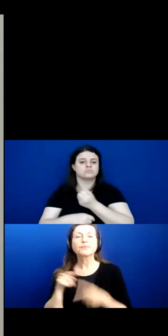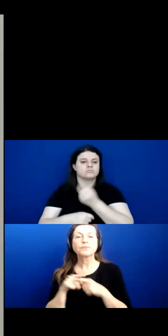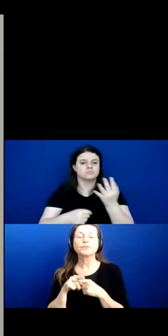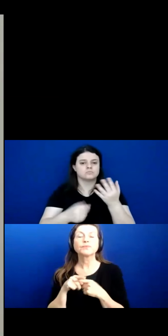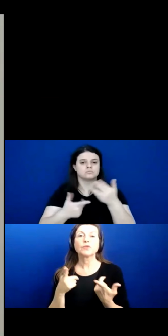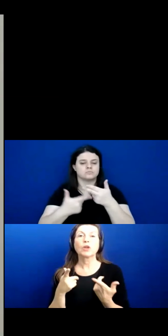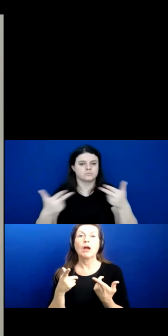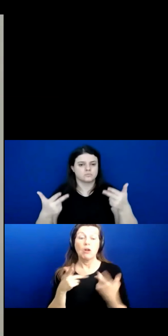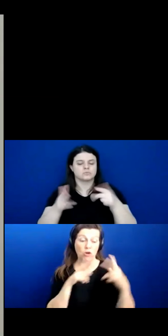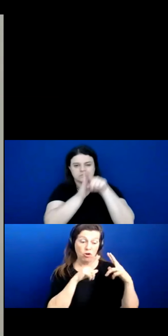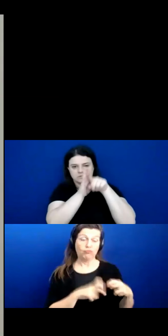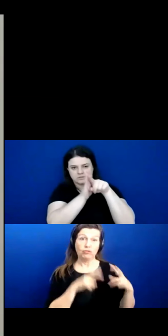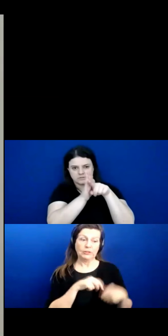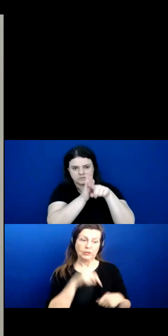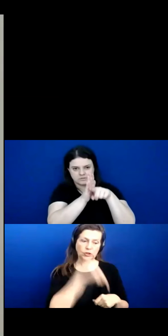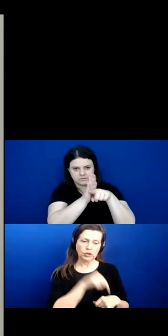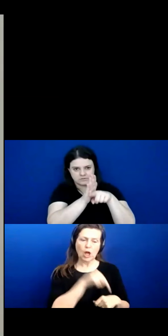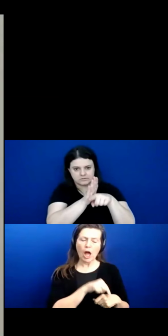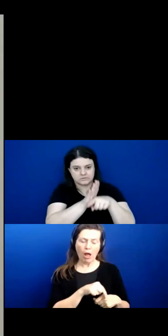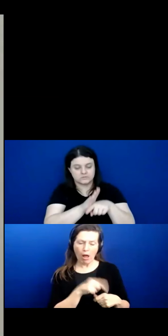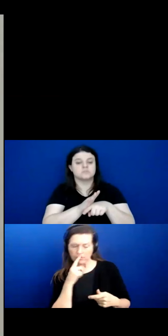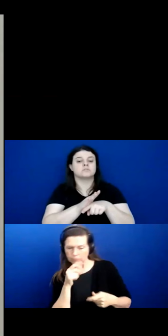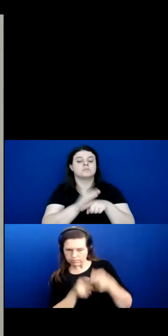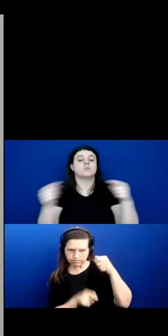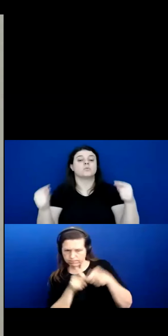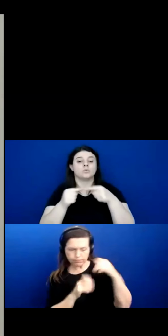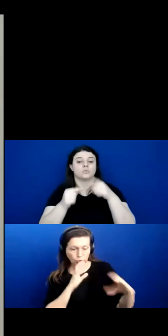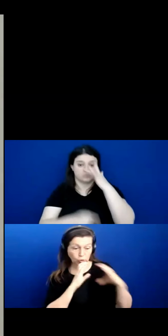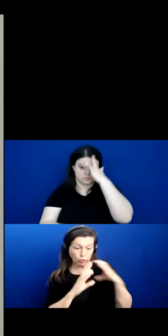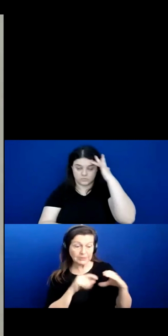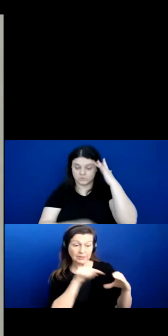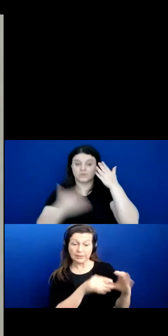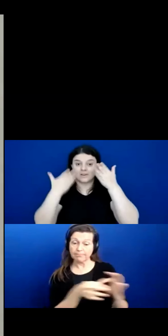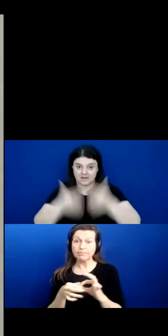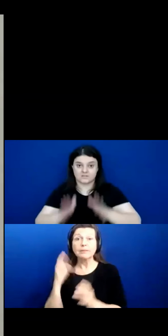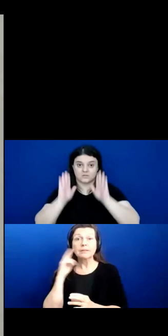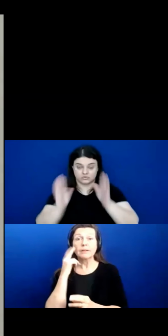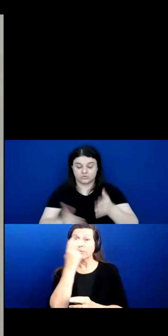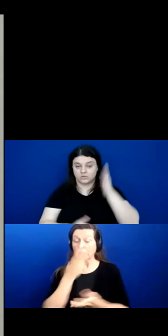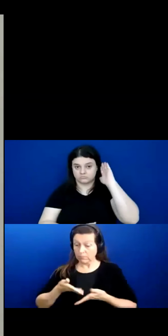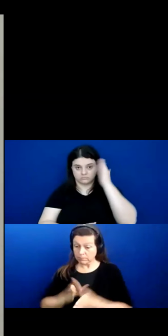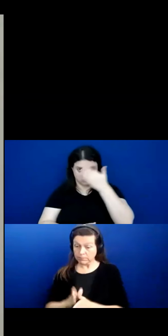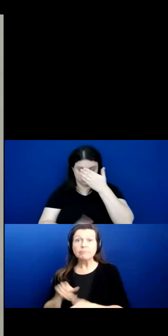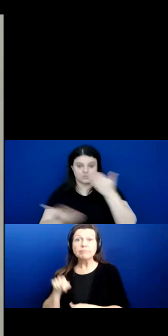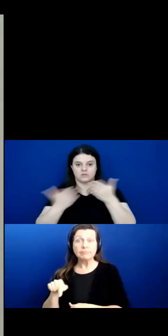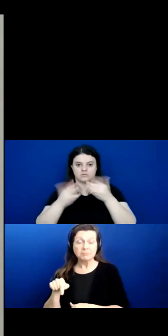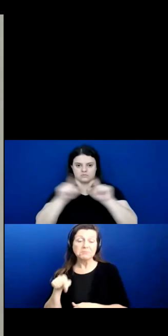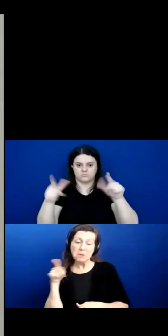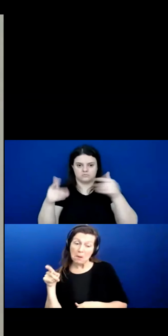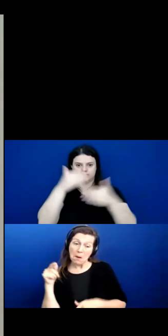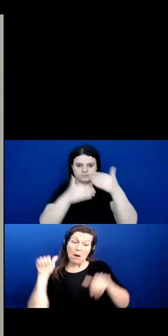communication research and involving people with congenital deaf blindness. And I will now share my screen.